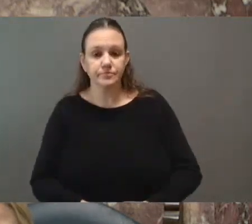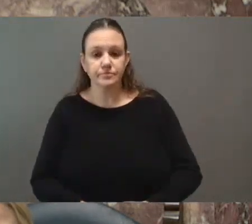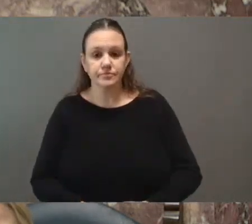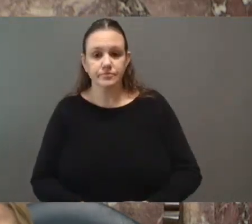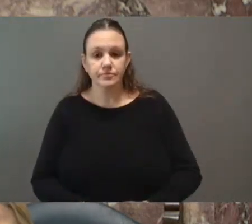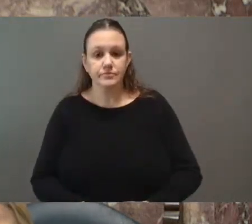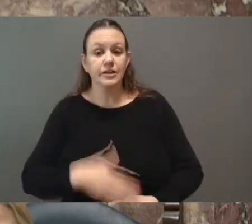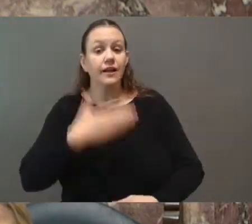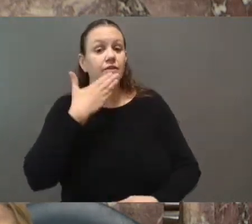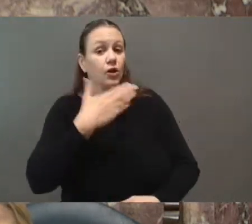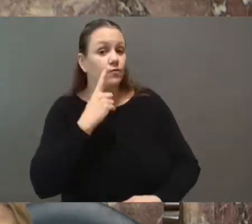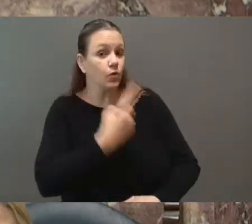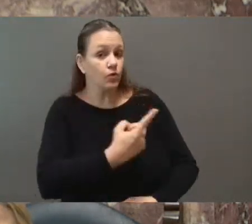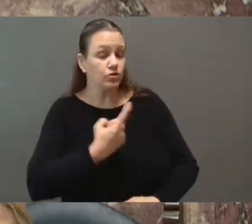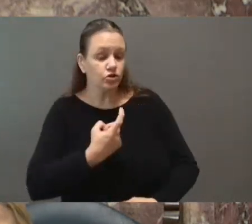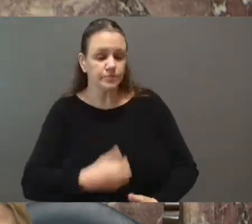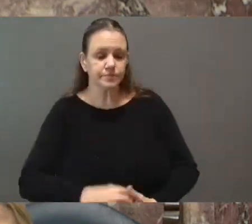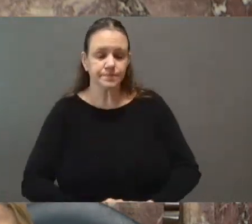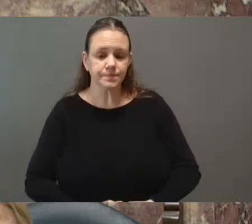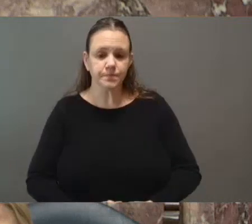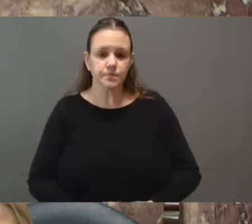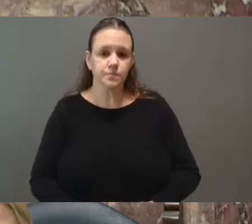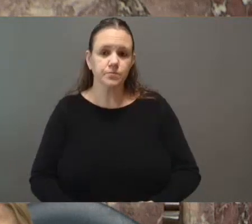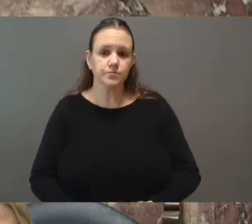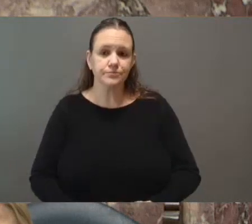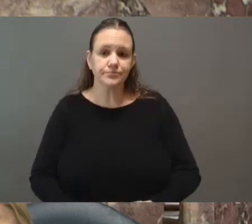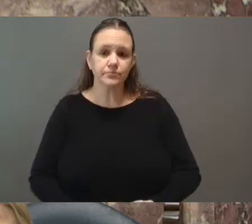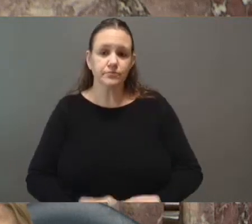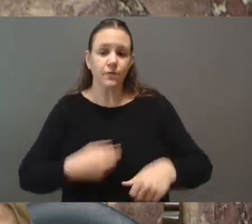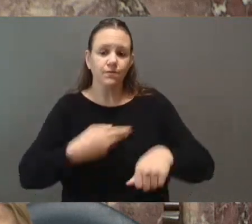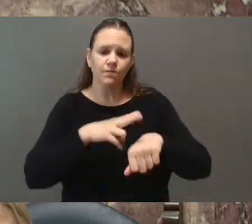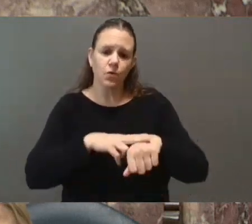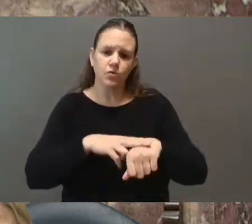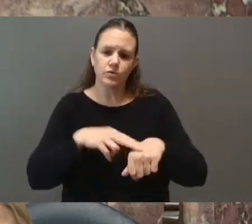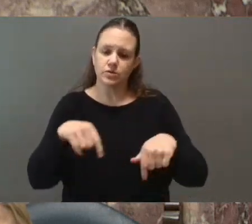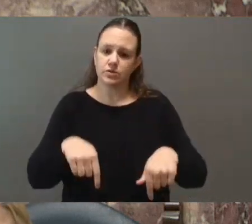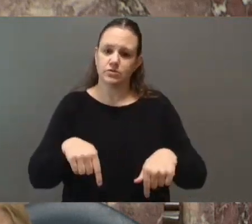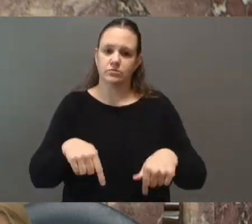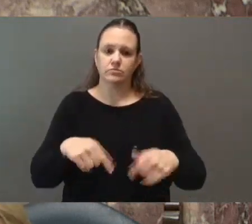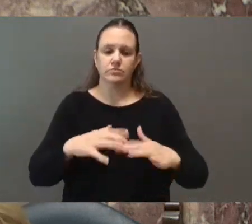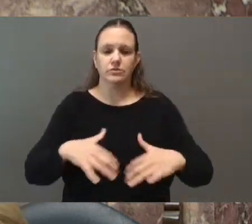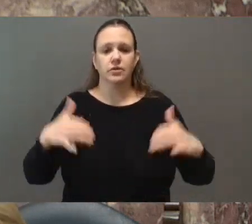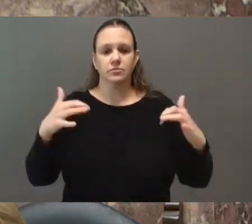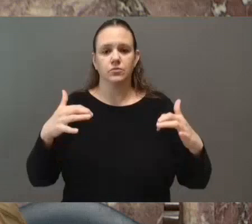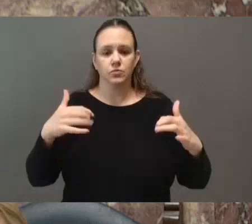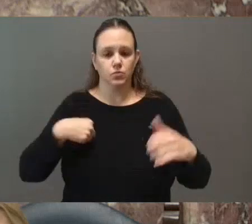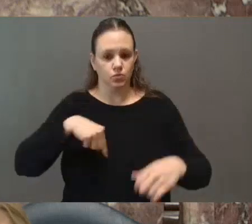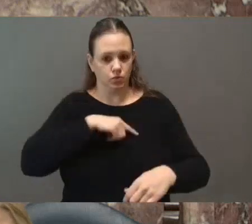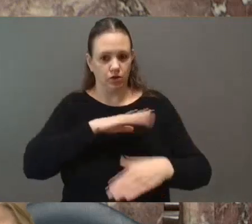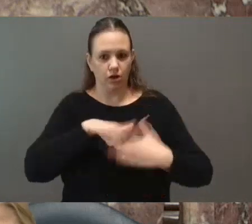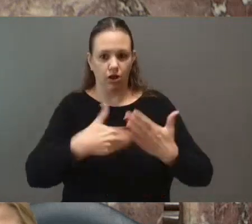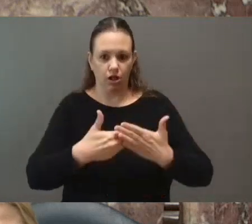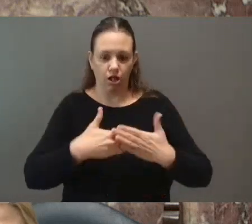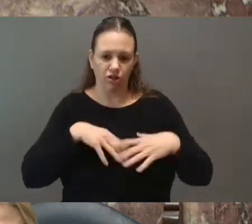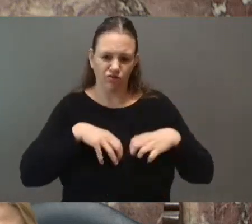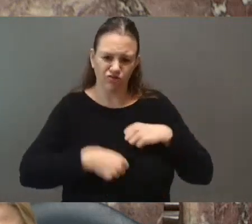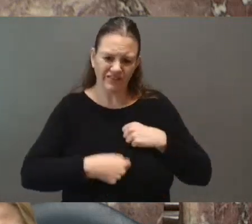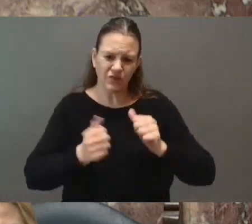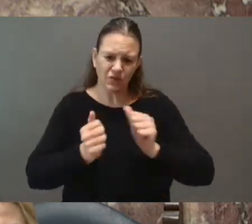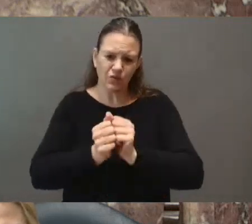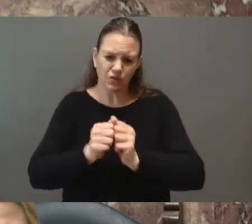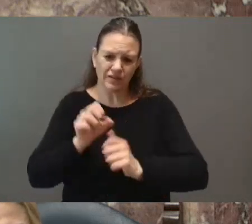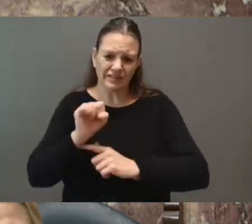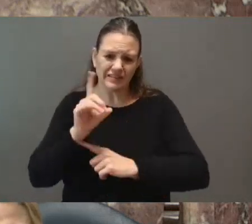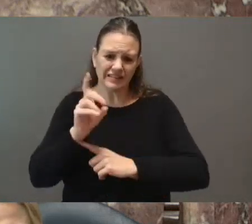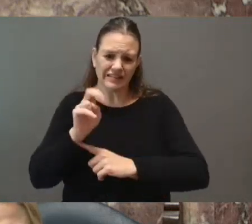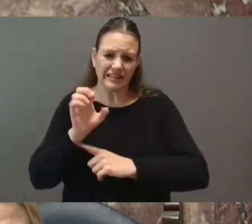And of course, in this House, we are all grieving with Sydney's family today as a result of her tragic death.